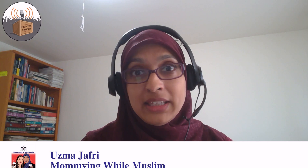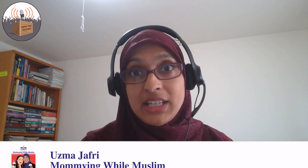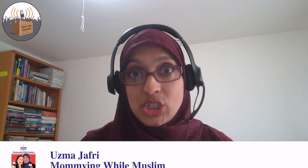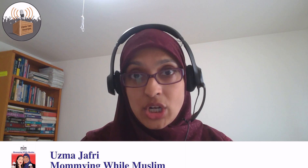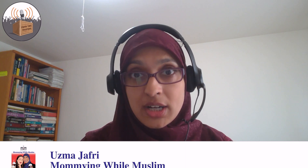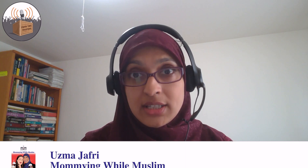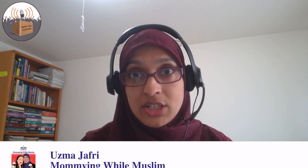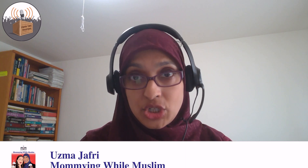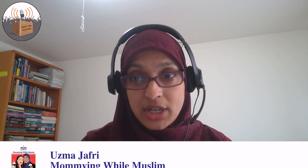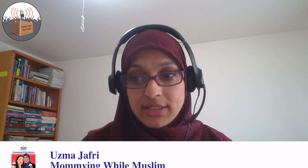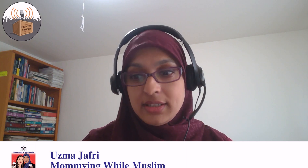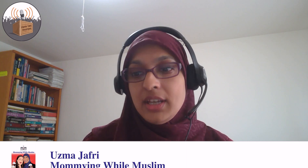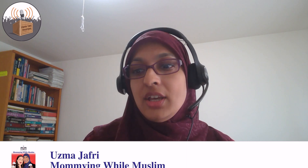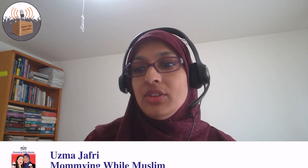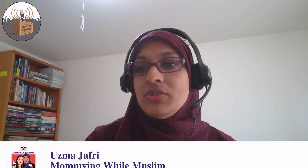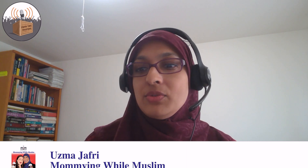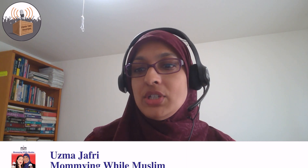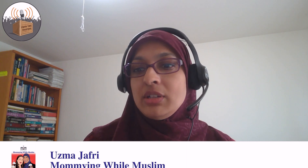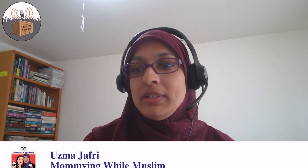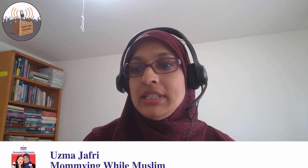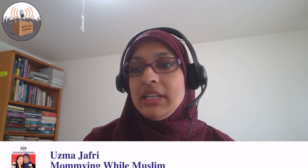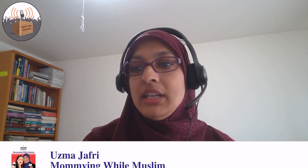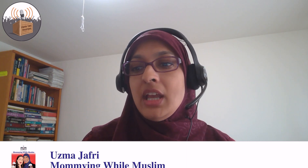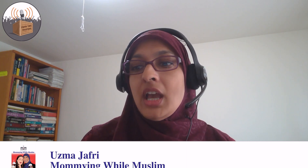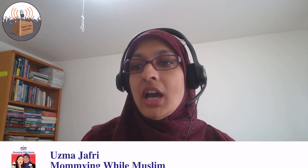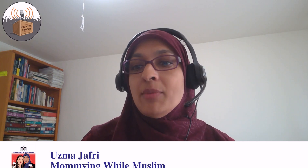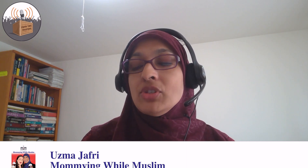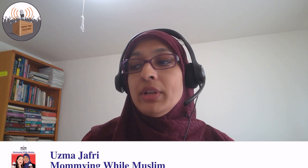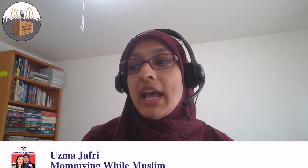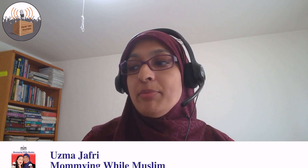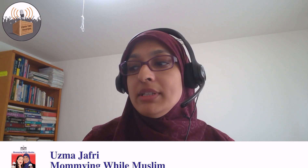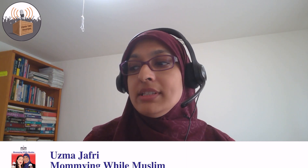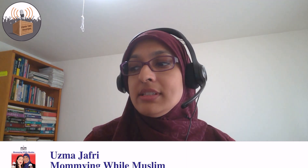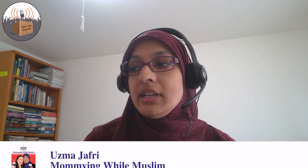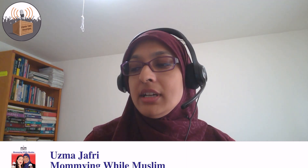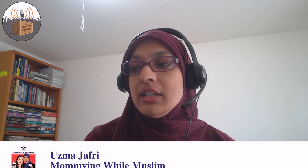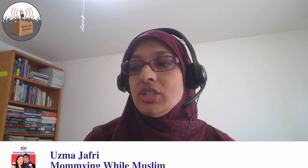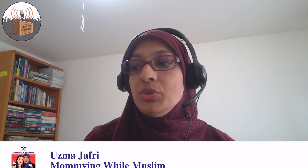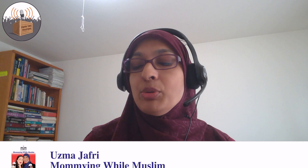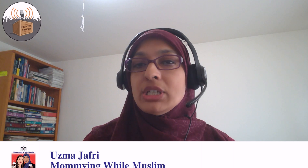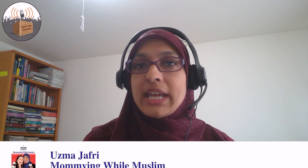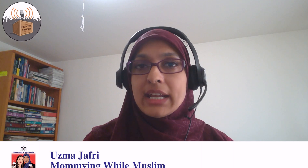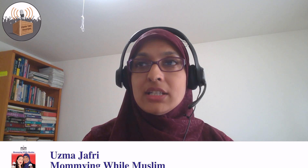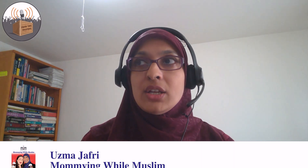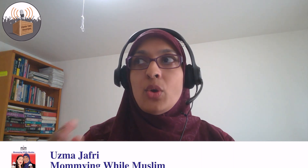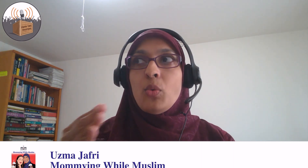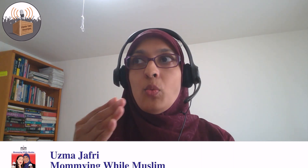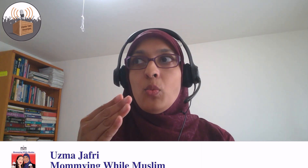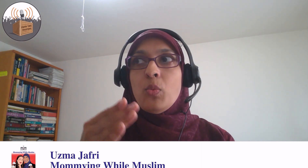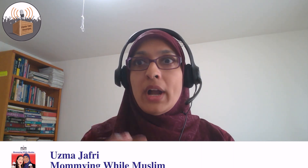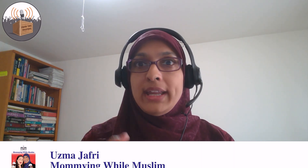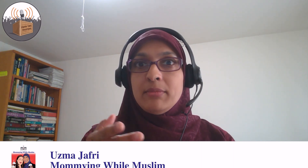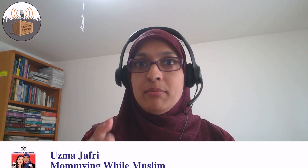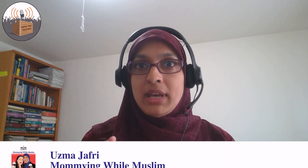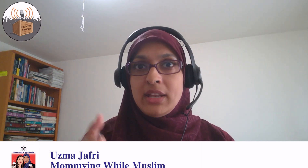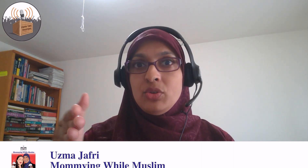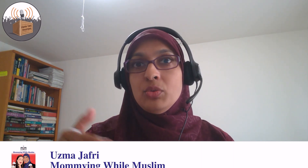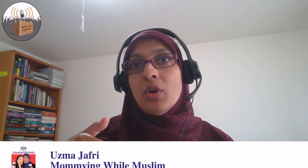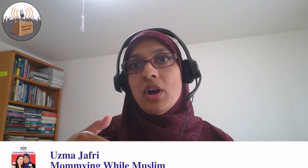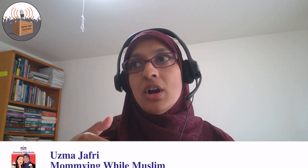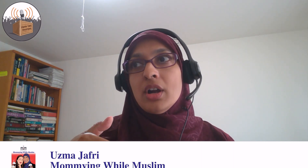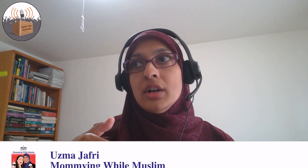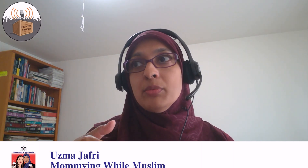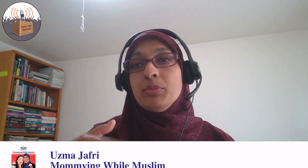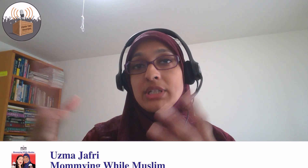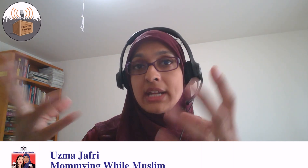Remember the man that they stalked and then shot? Those three gentlemen did. So it happens to protect white men